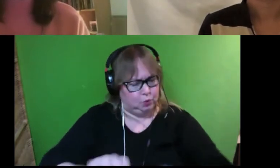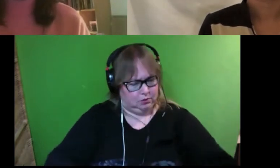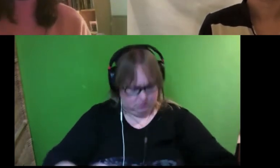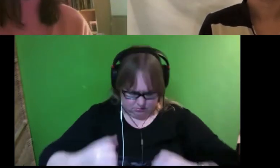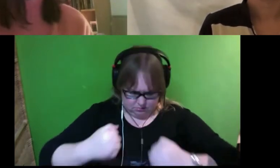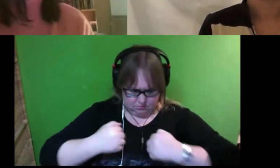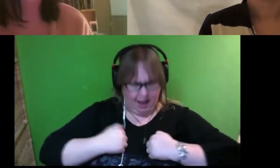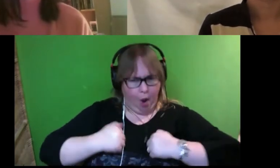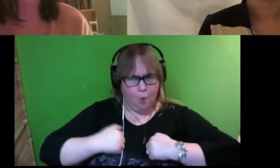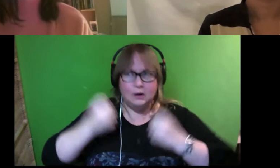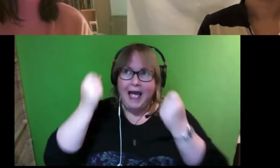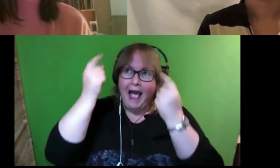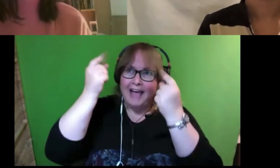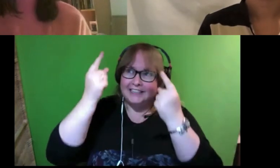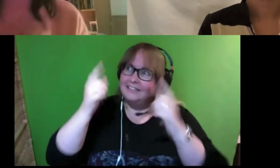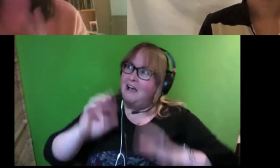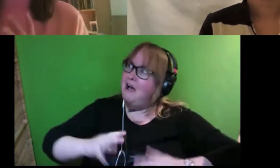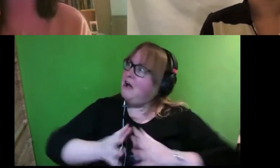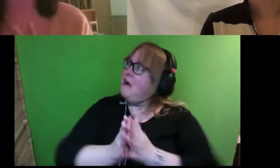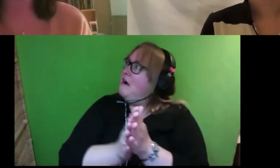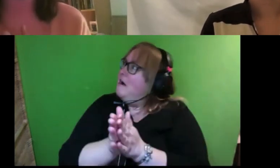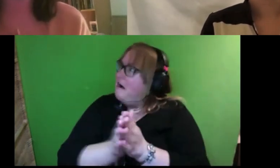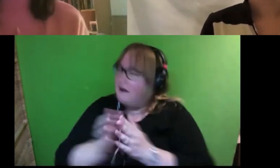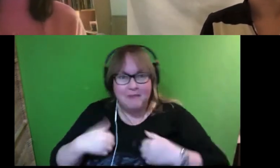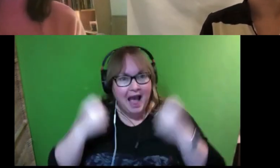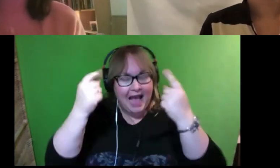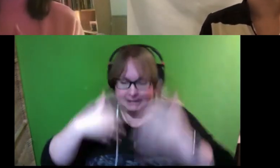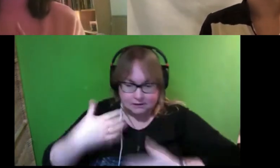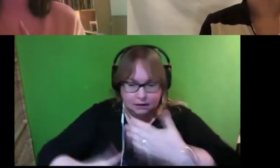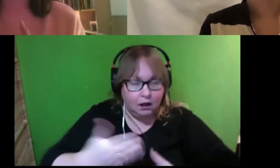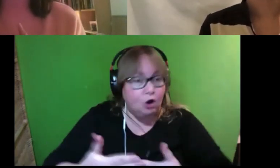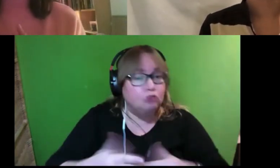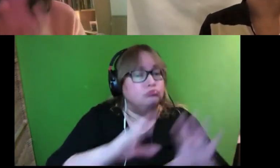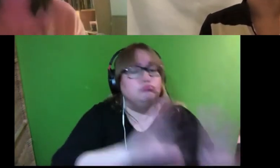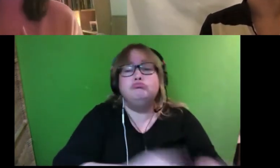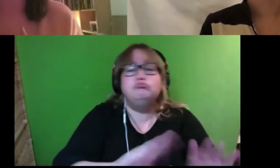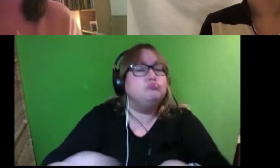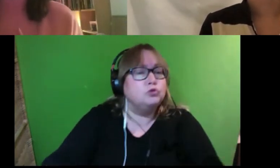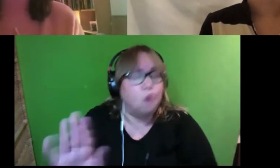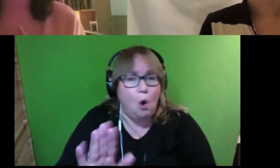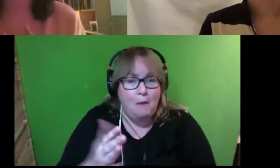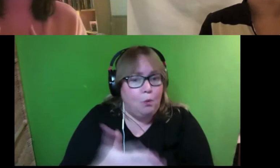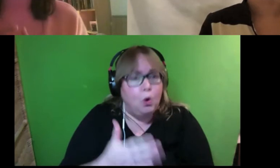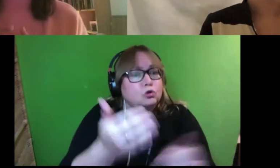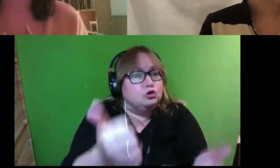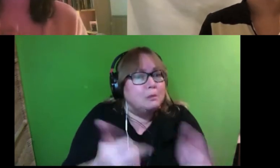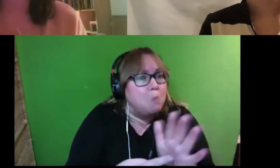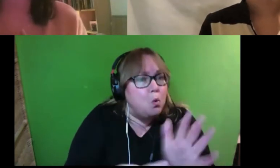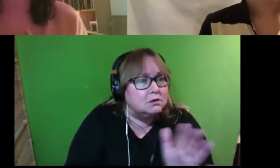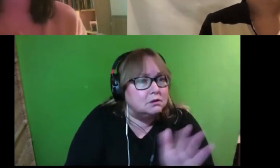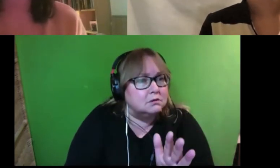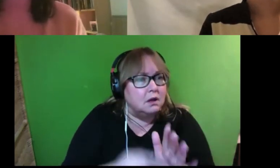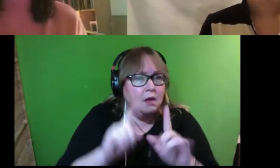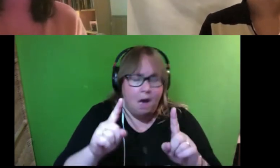that I want to pursue. And that's not also to denigrate that work, because that's really important work, and I'm